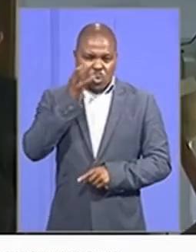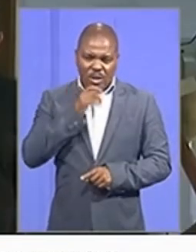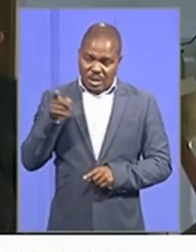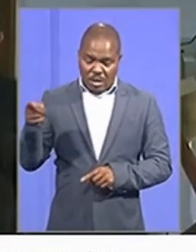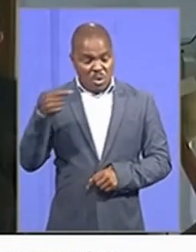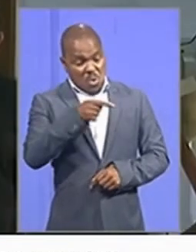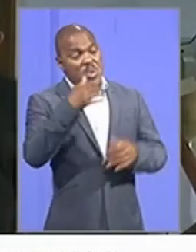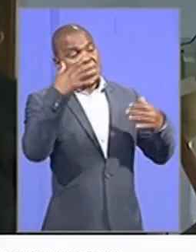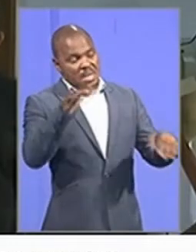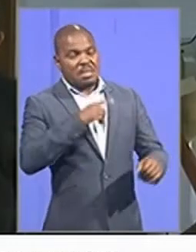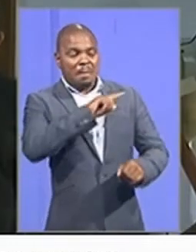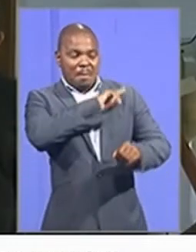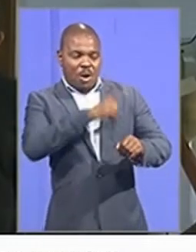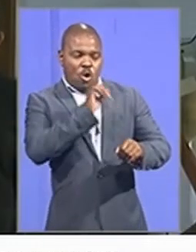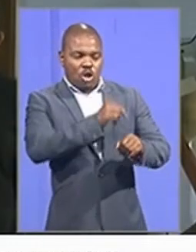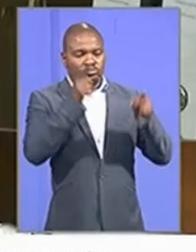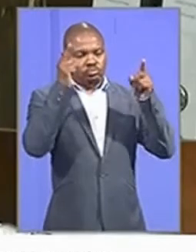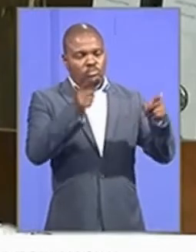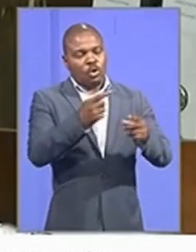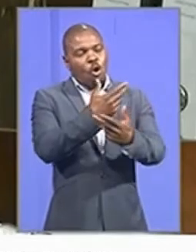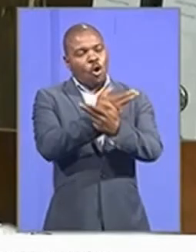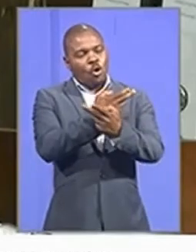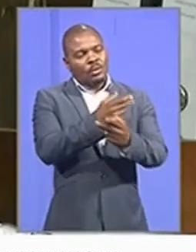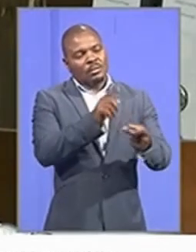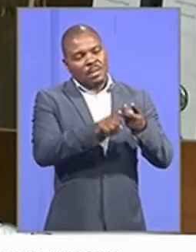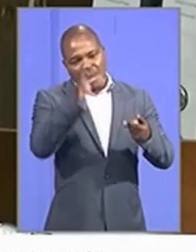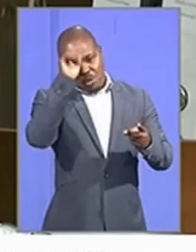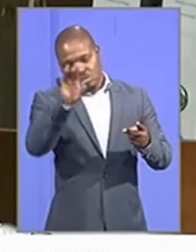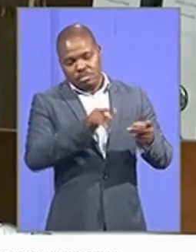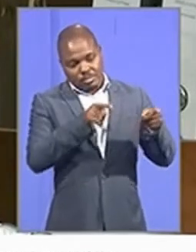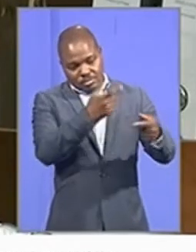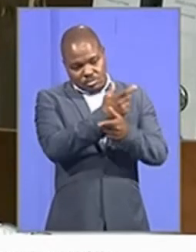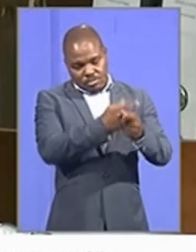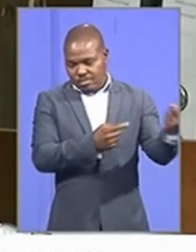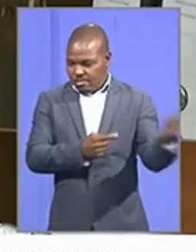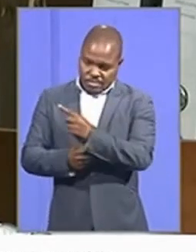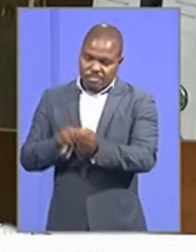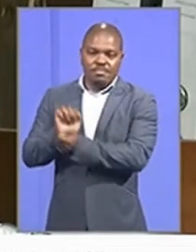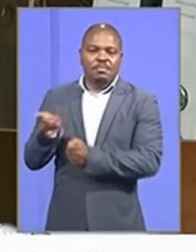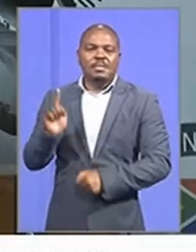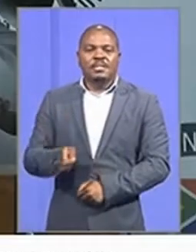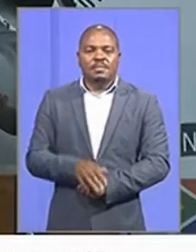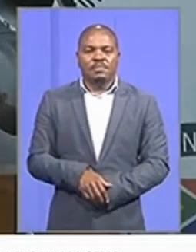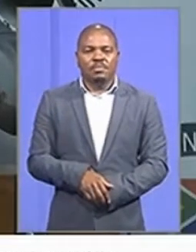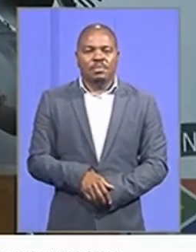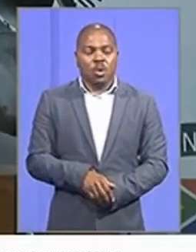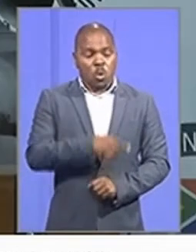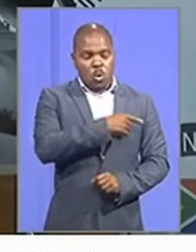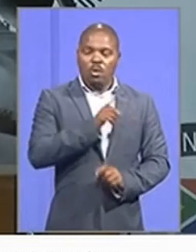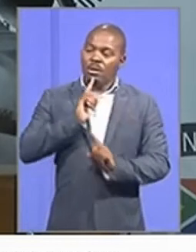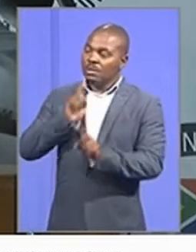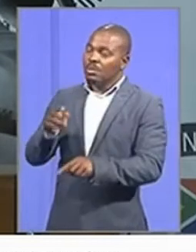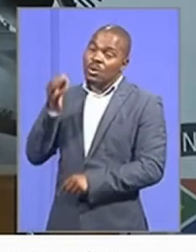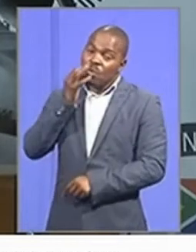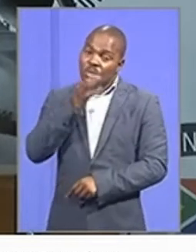tse a neng a na tso go laela di-hawks go na le mapodisa go tshwara yo e neng e le mogatso. Fa tsiboga Gigaba o rile